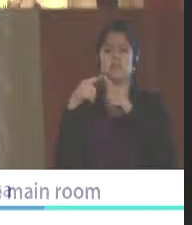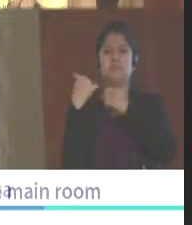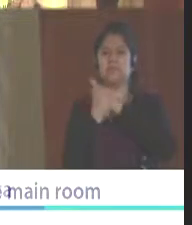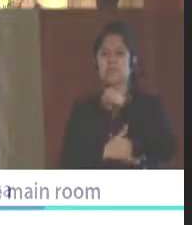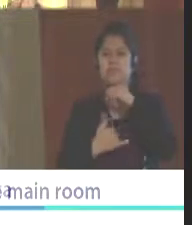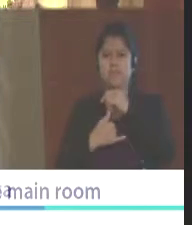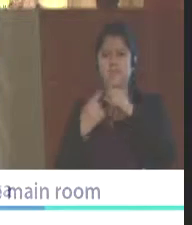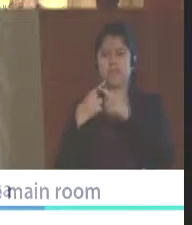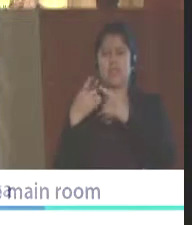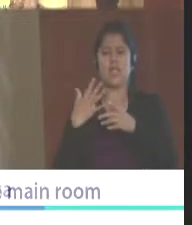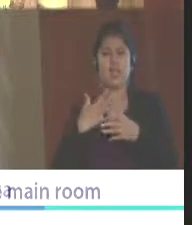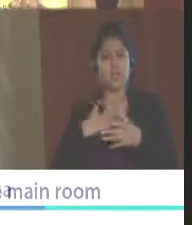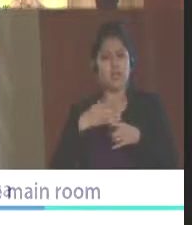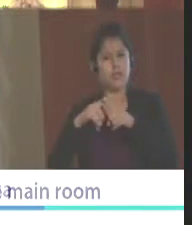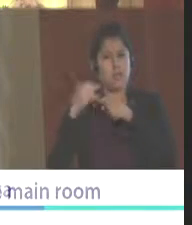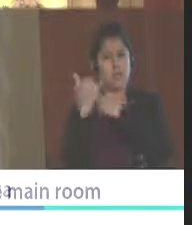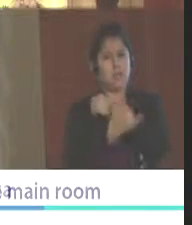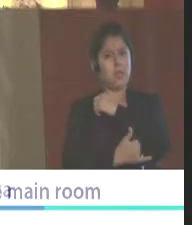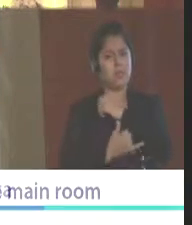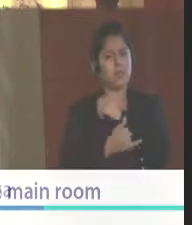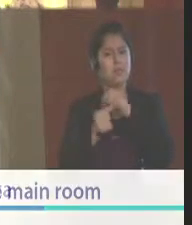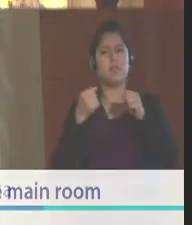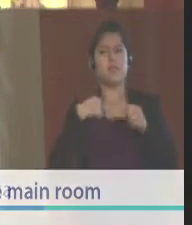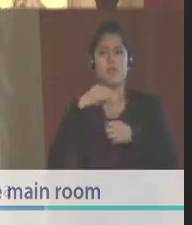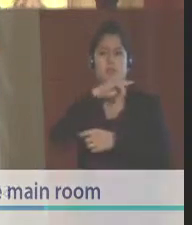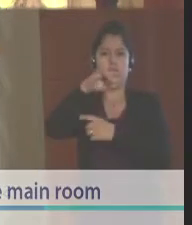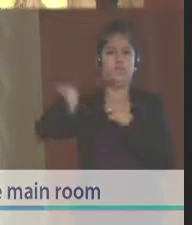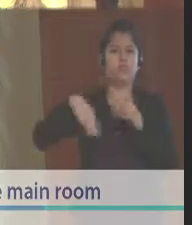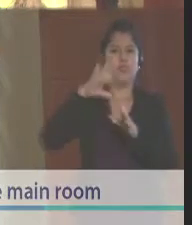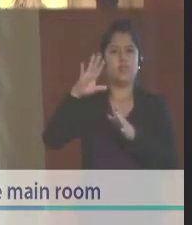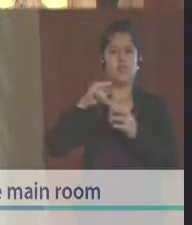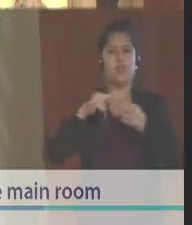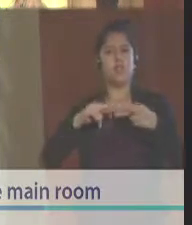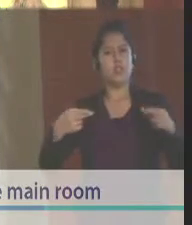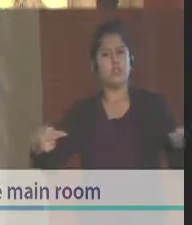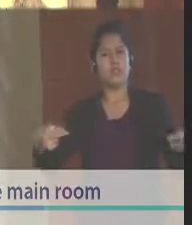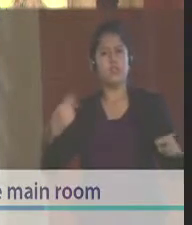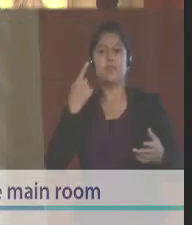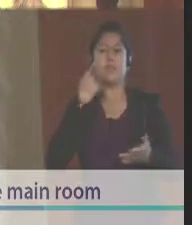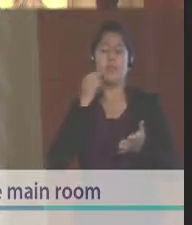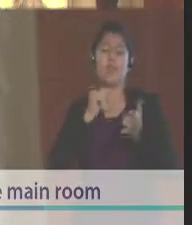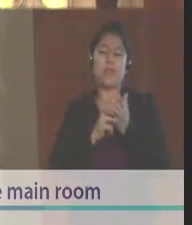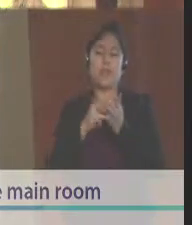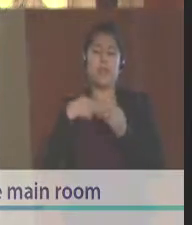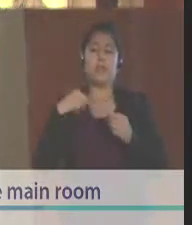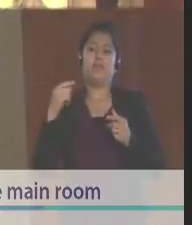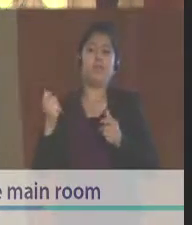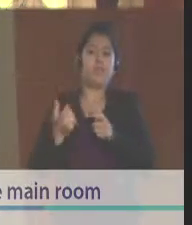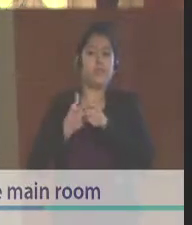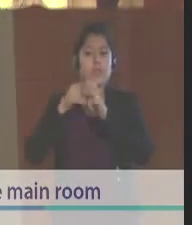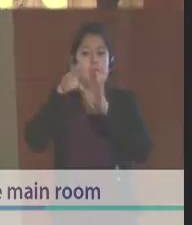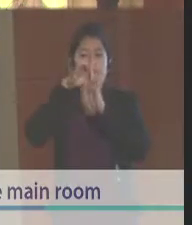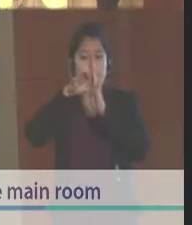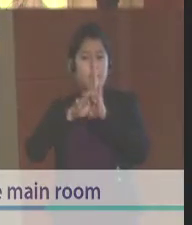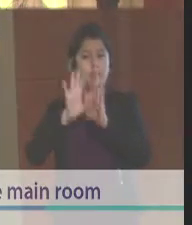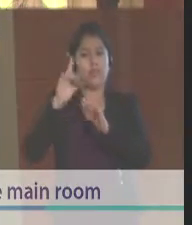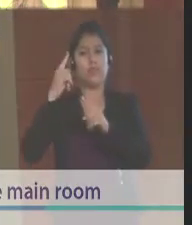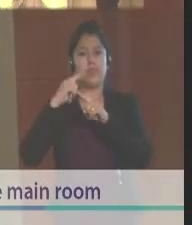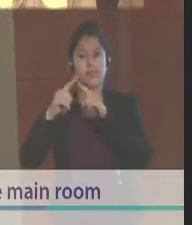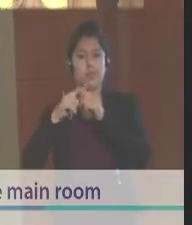region in attempt to reduce those costs. And the final presentation indicated the kind of losses we're speaking